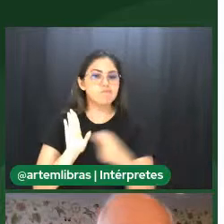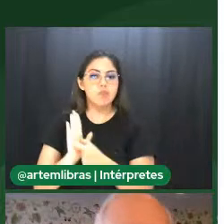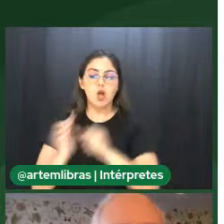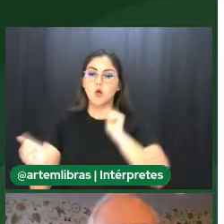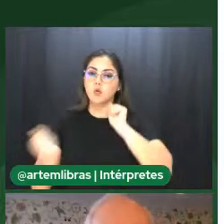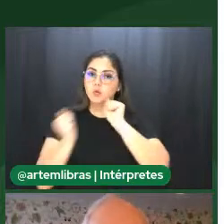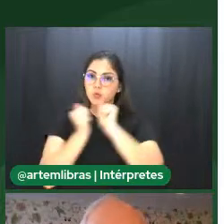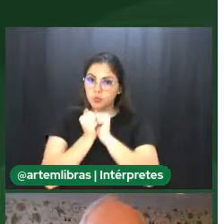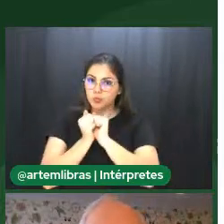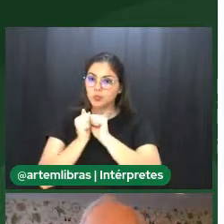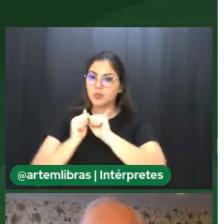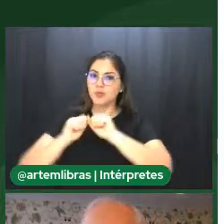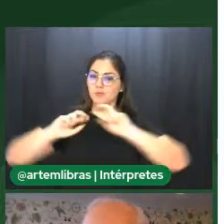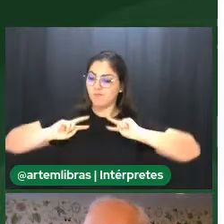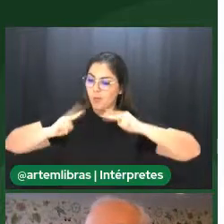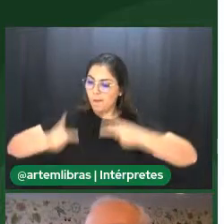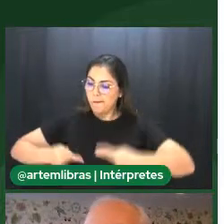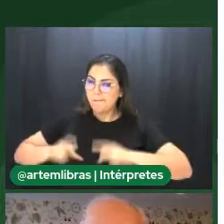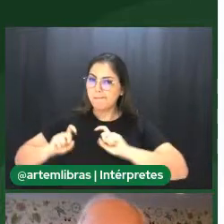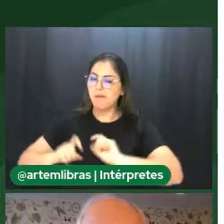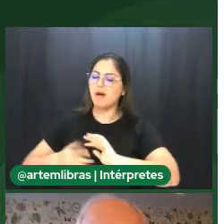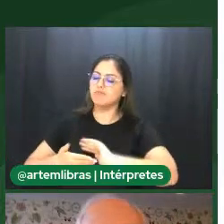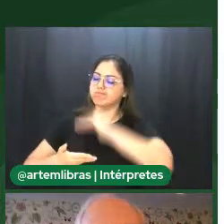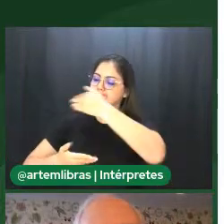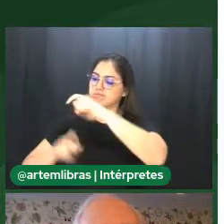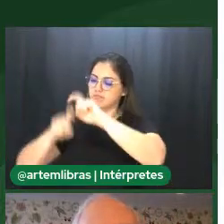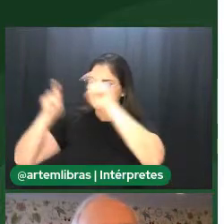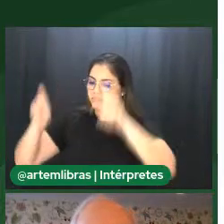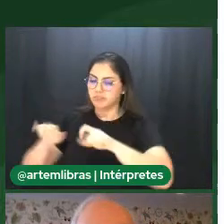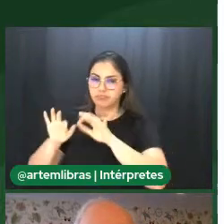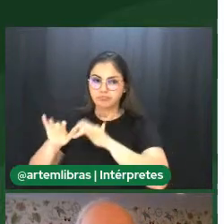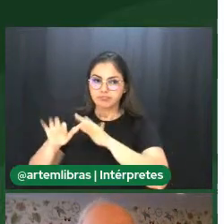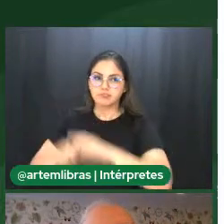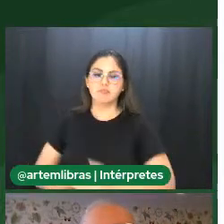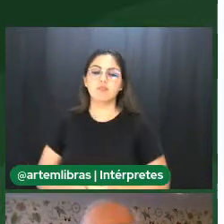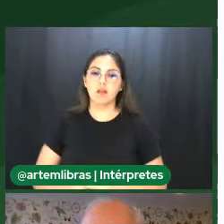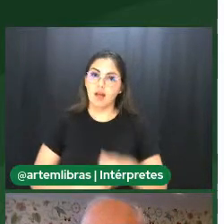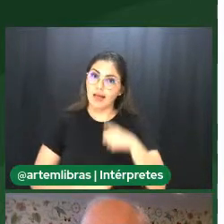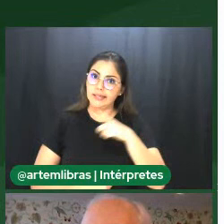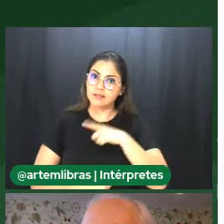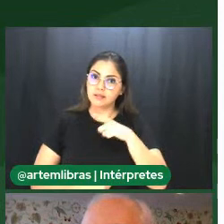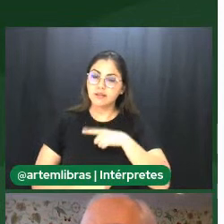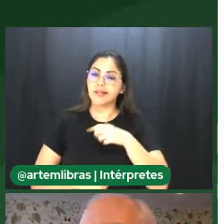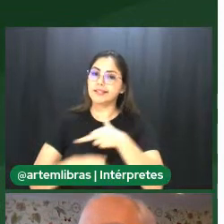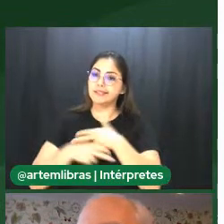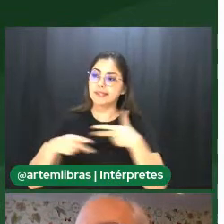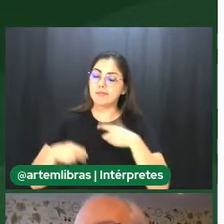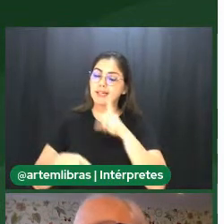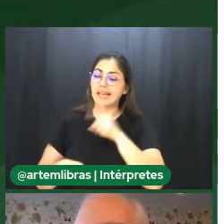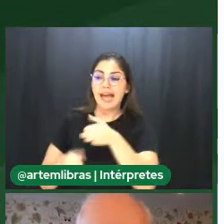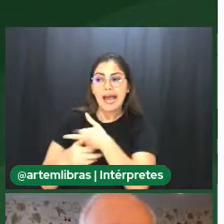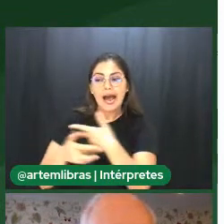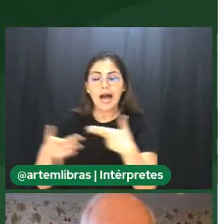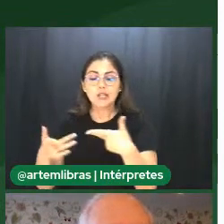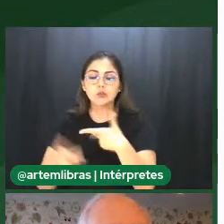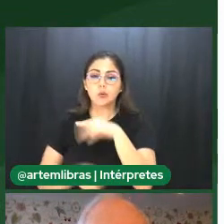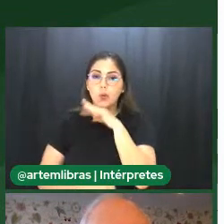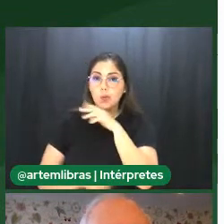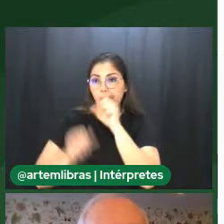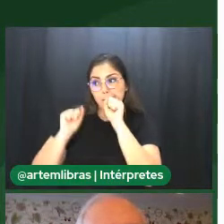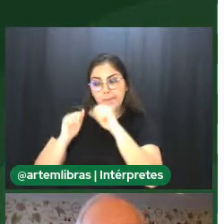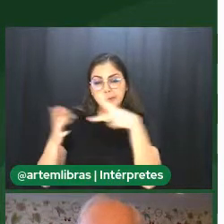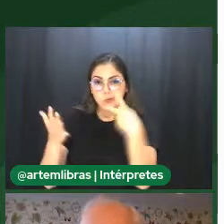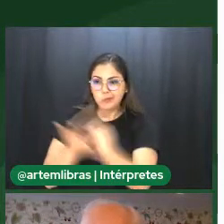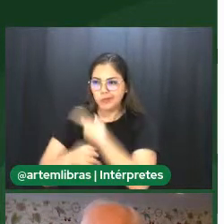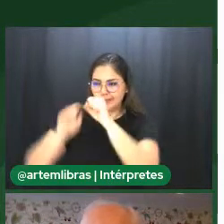but the developers who seek commercial success and have the interests of customers in mind. The business leaders who